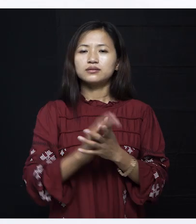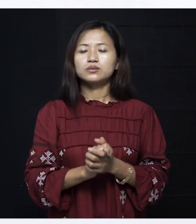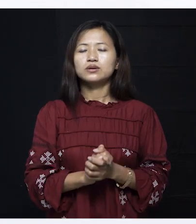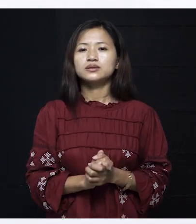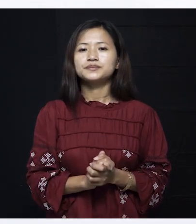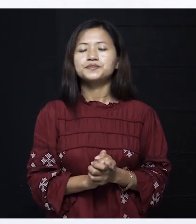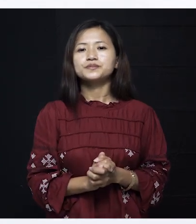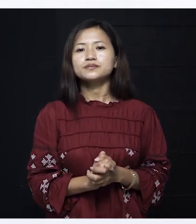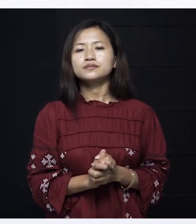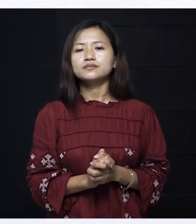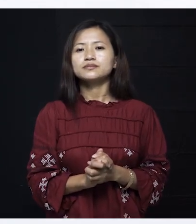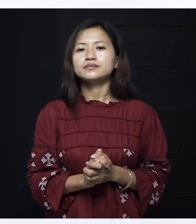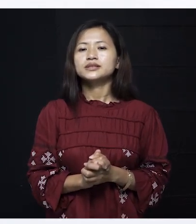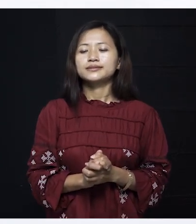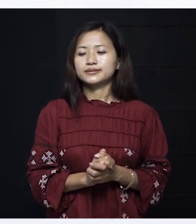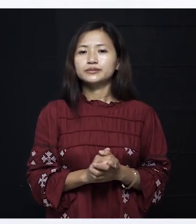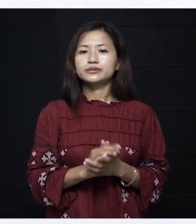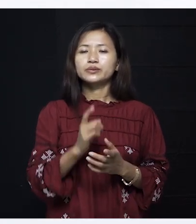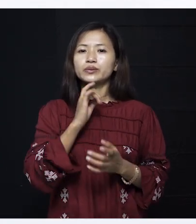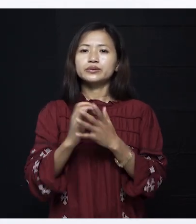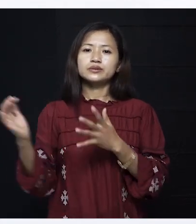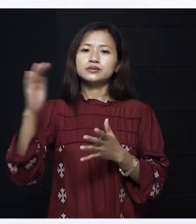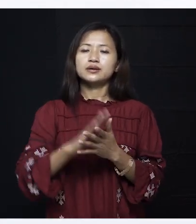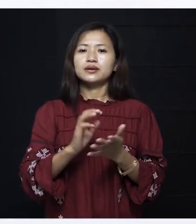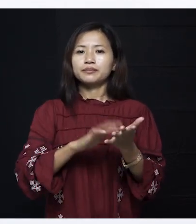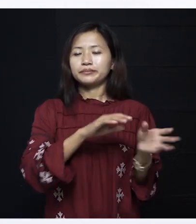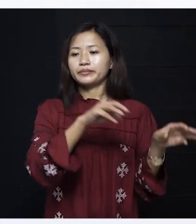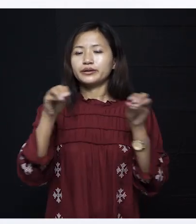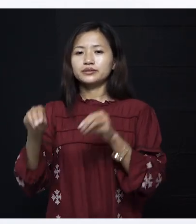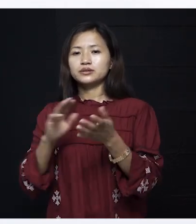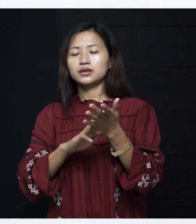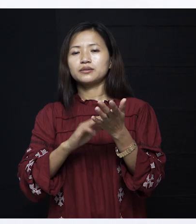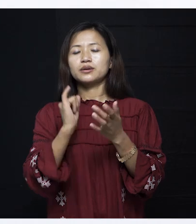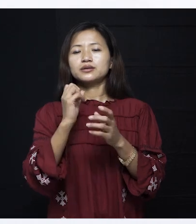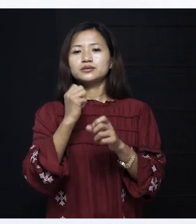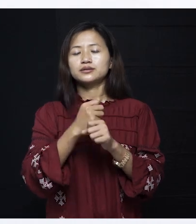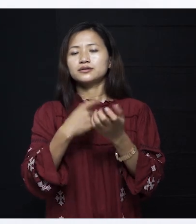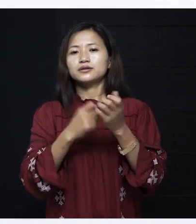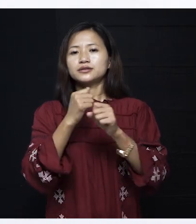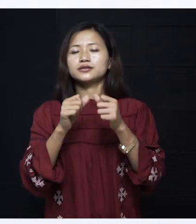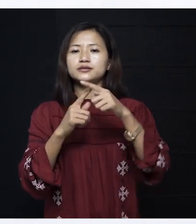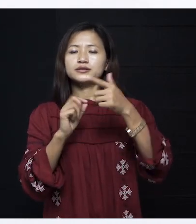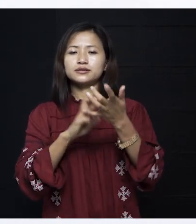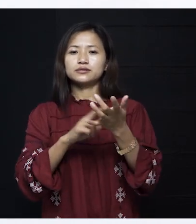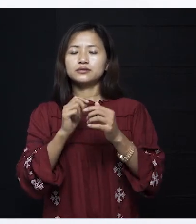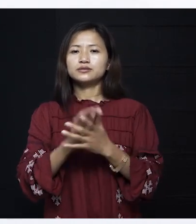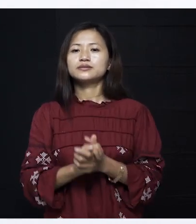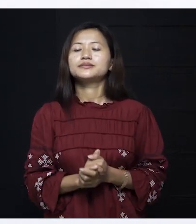the third one is, we call it as migration. Okay,